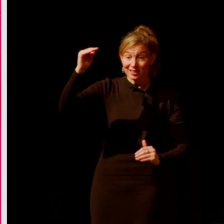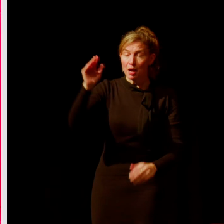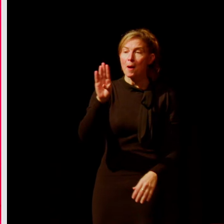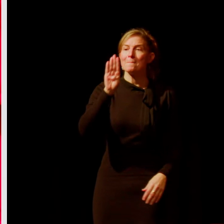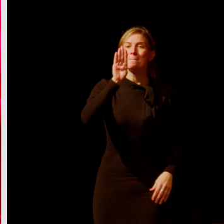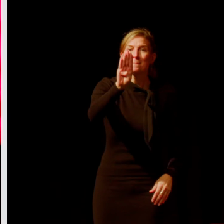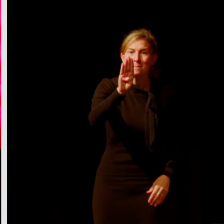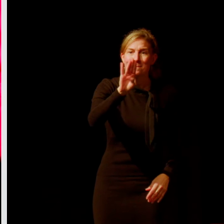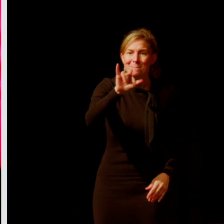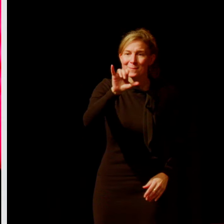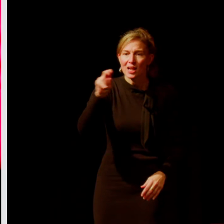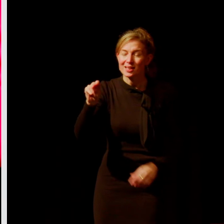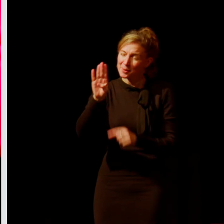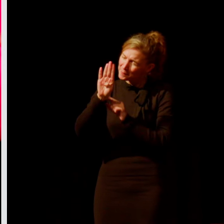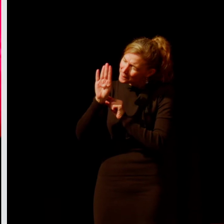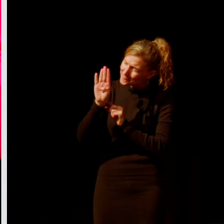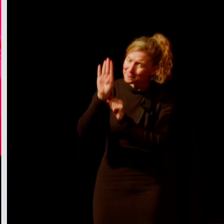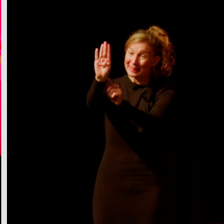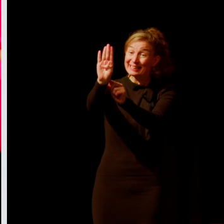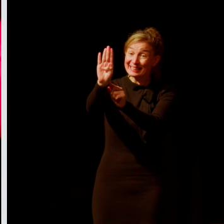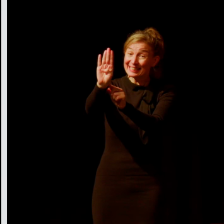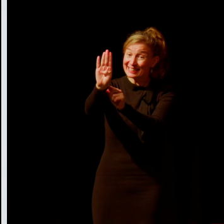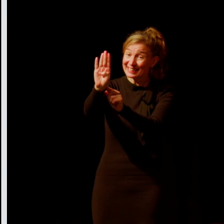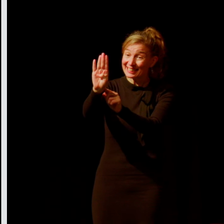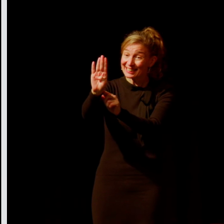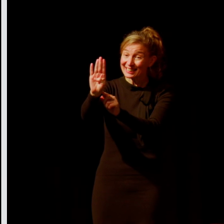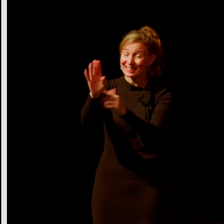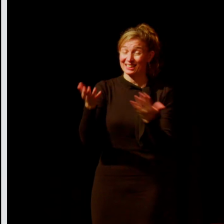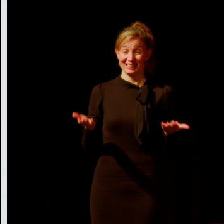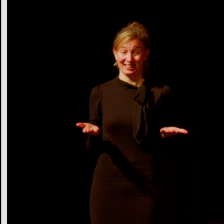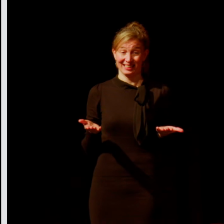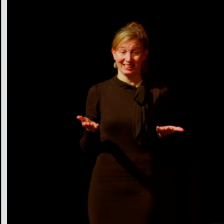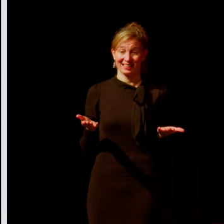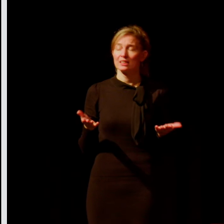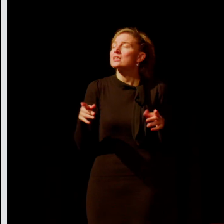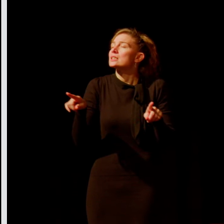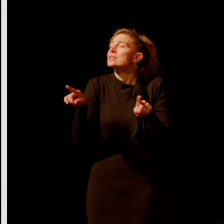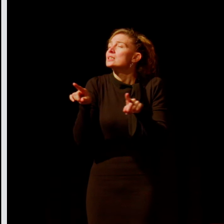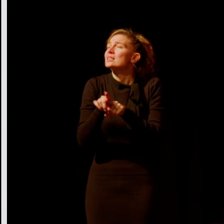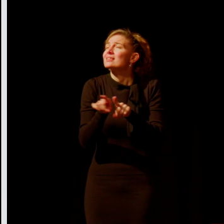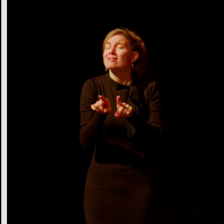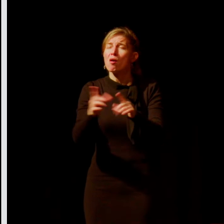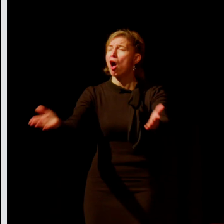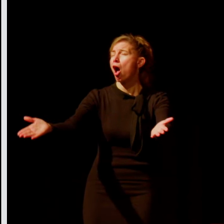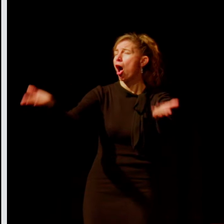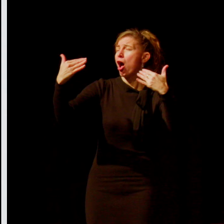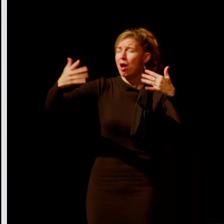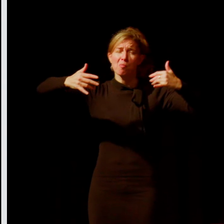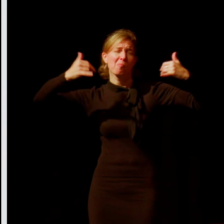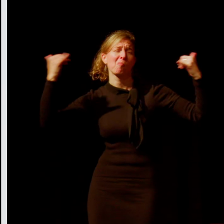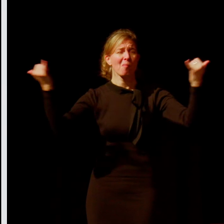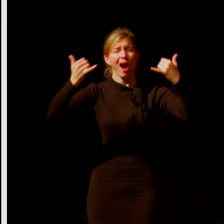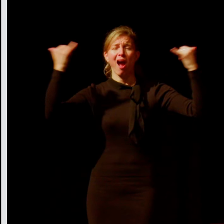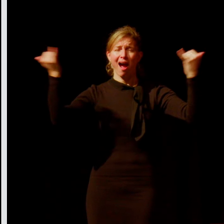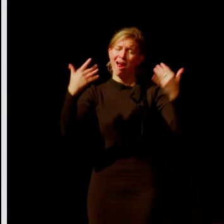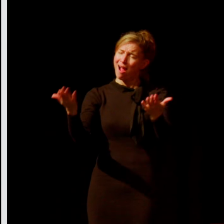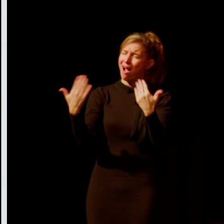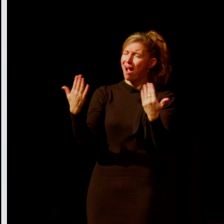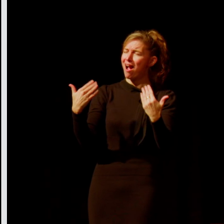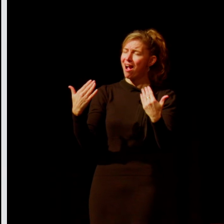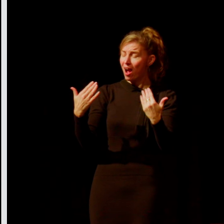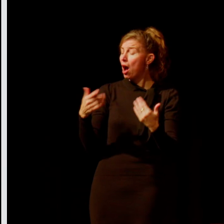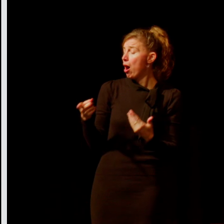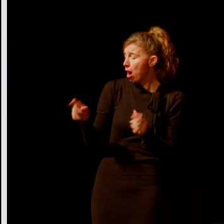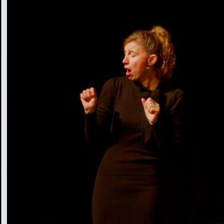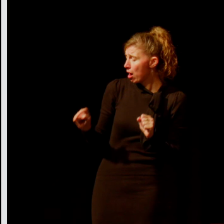with a capital B. It's like being invited to the world's biggest party and then told, sure, you can